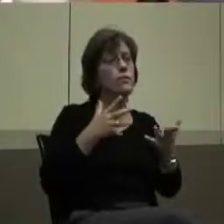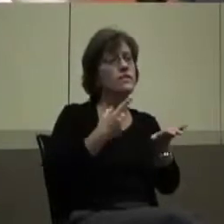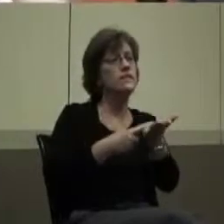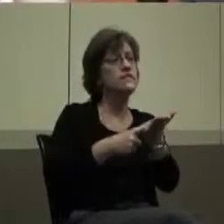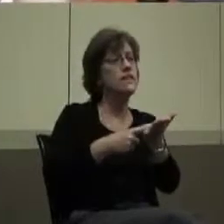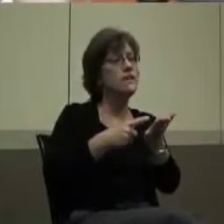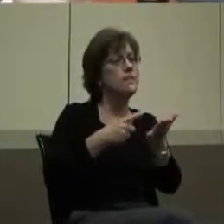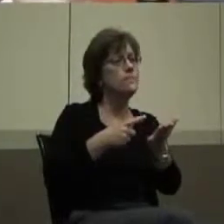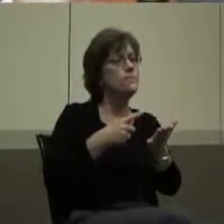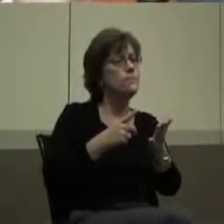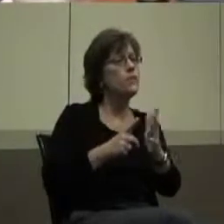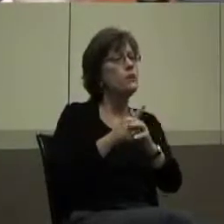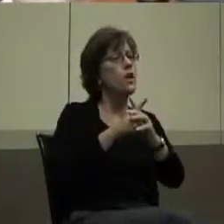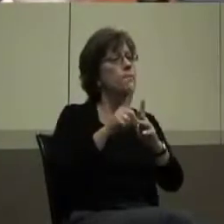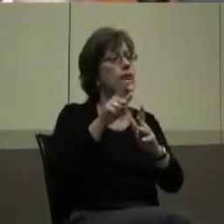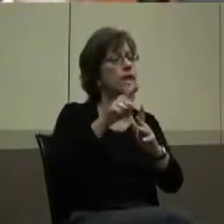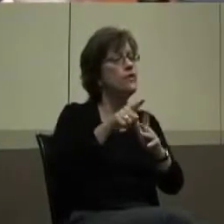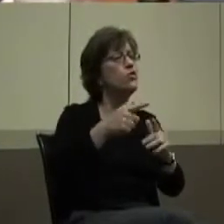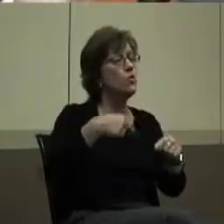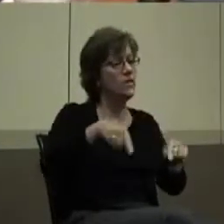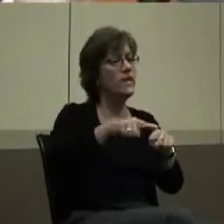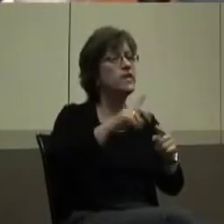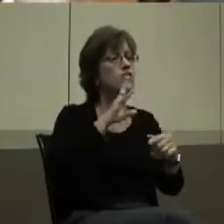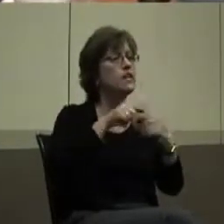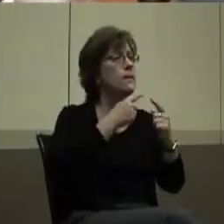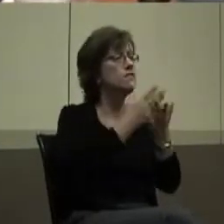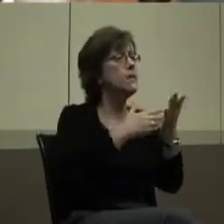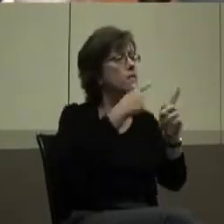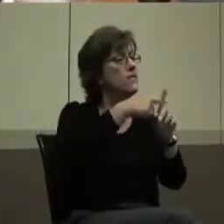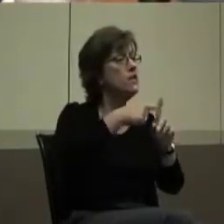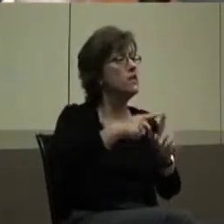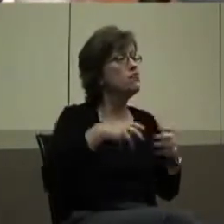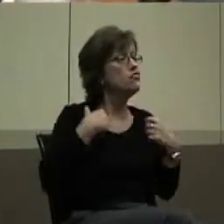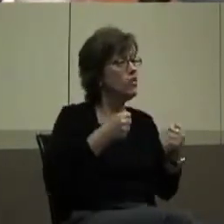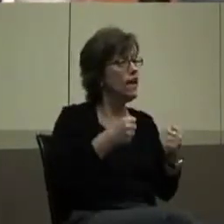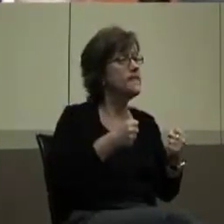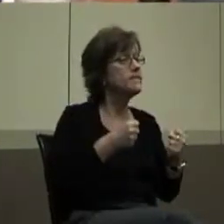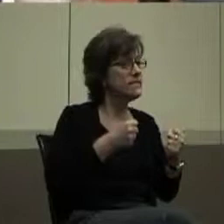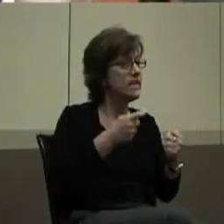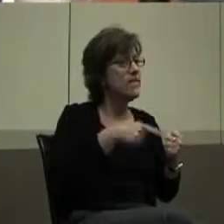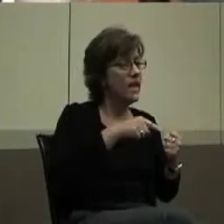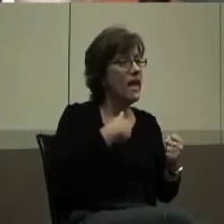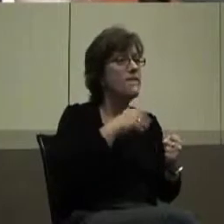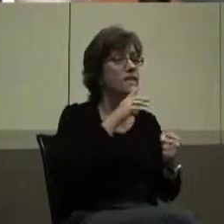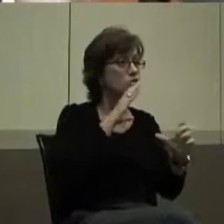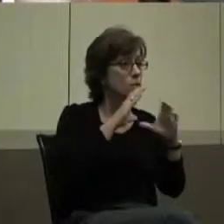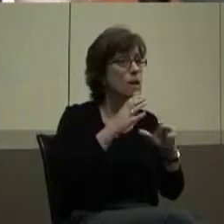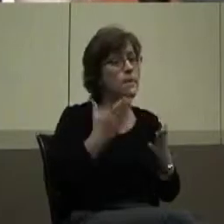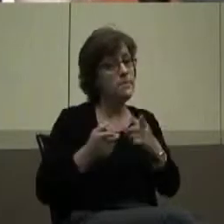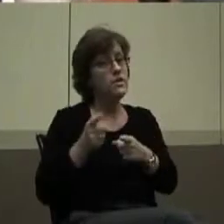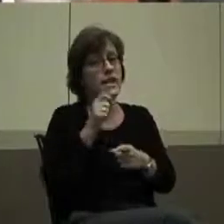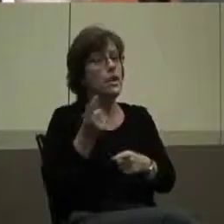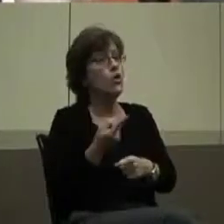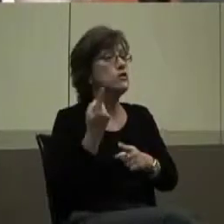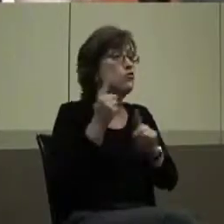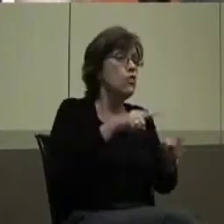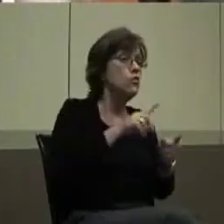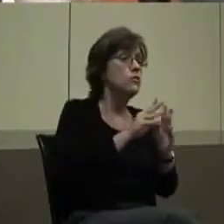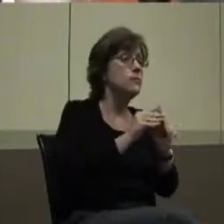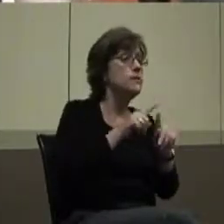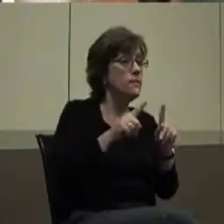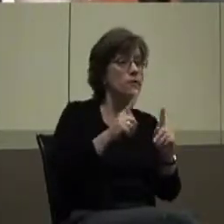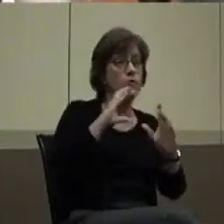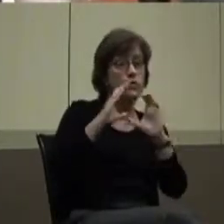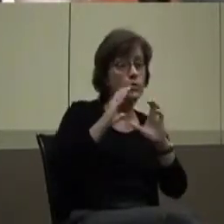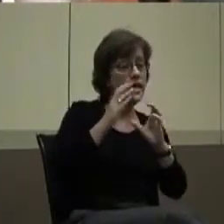about some of the strengths they thought they had were in communication. So maybe they're not always at the meeting, but they're communicating the needs with